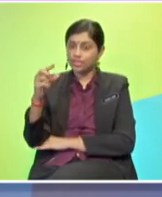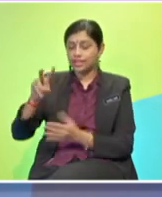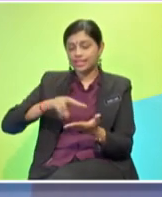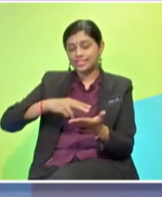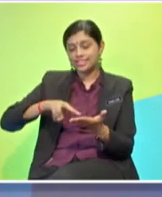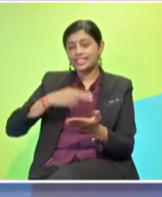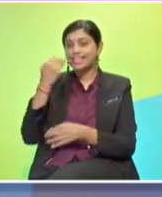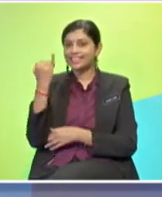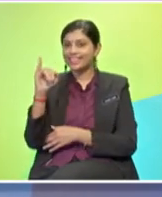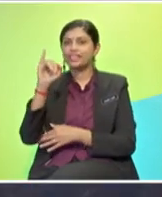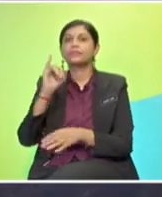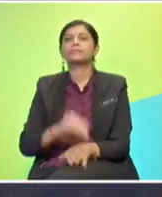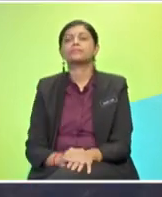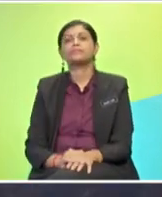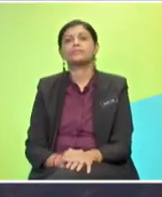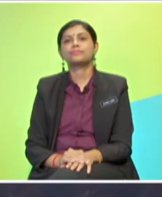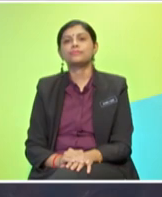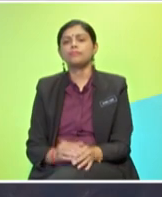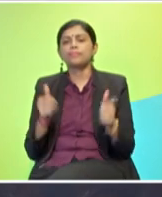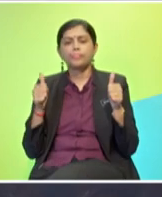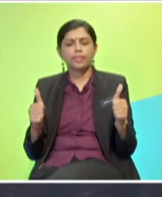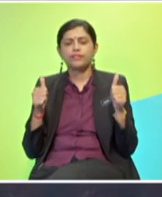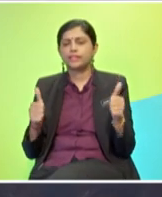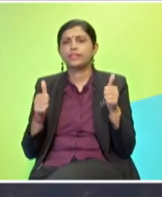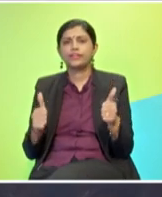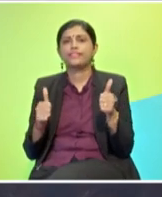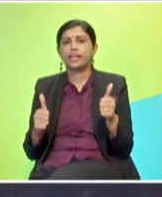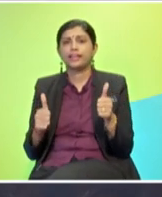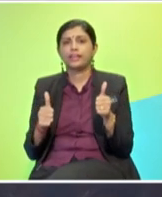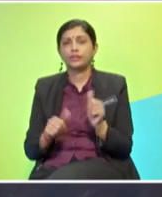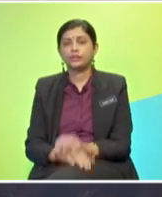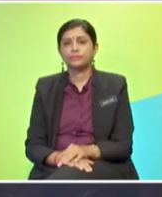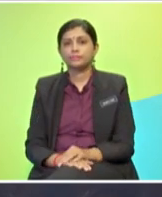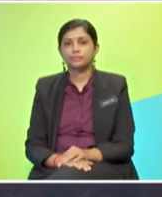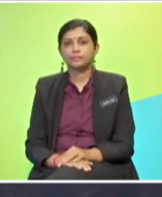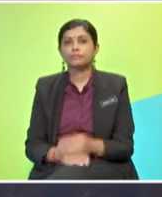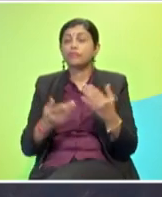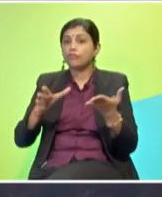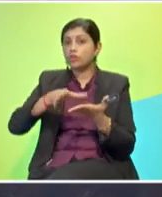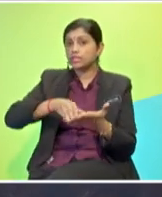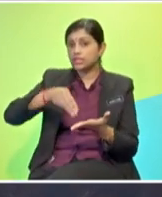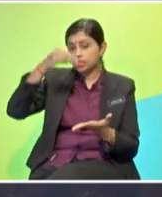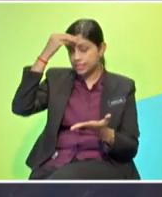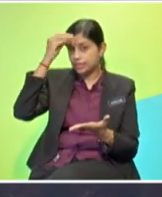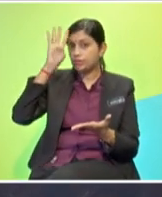D-A-N-C-I-N-G. Dancing. Okay. Very good. Yay. It's fun. Okay. Thank you so much. We have learned about the